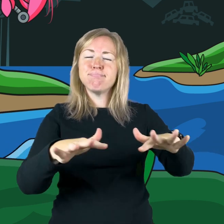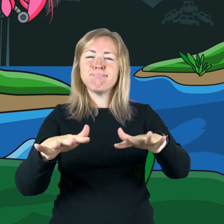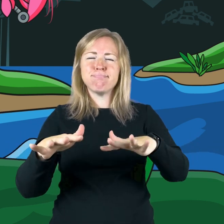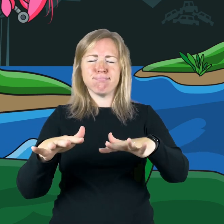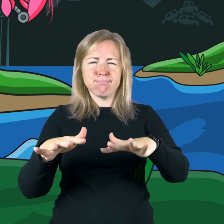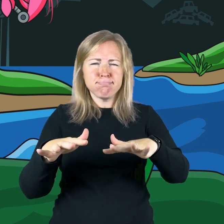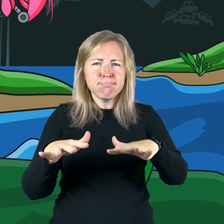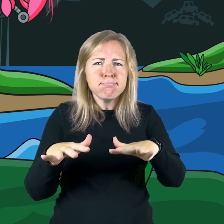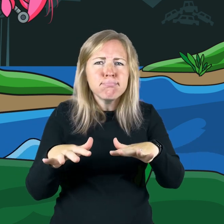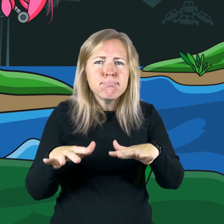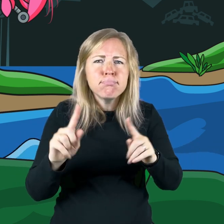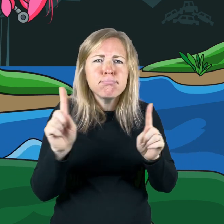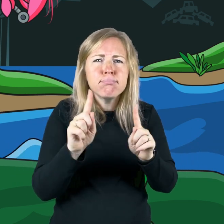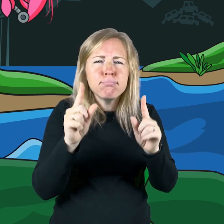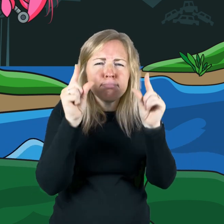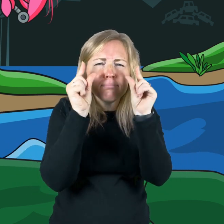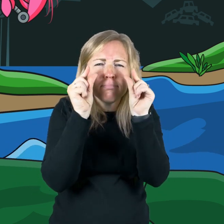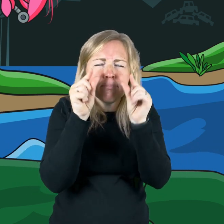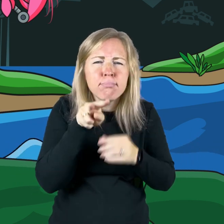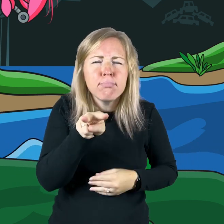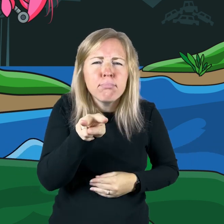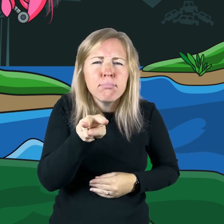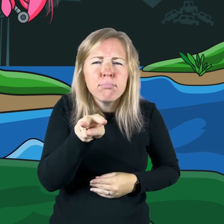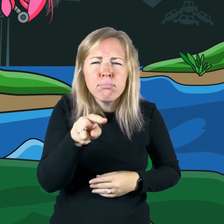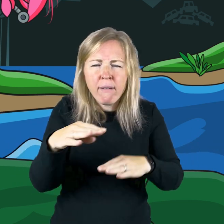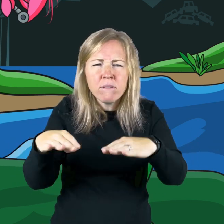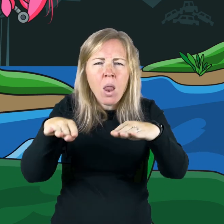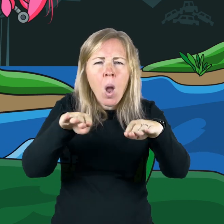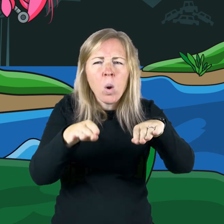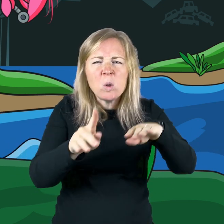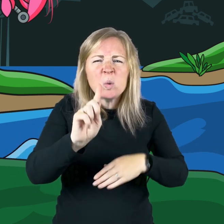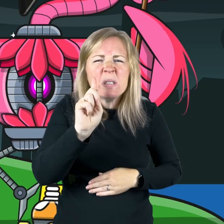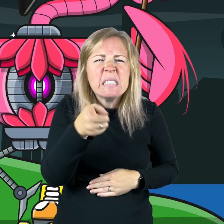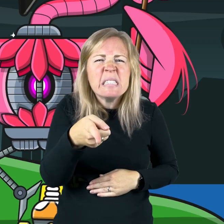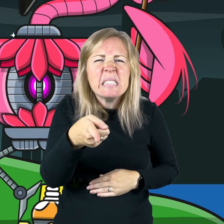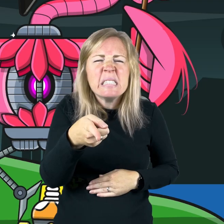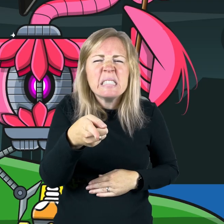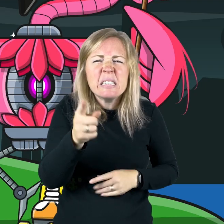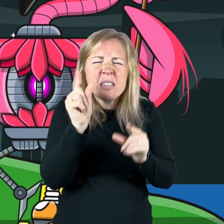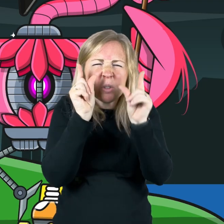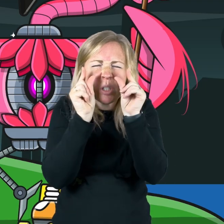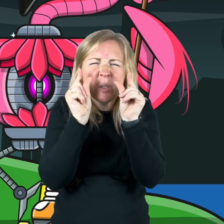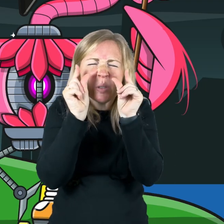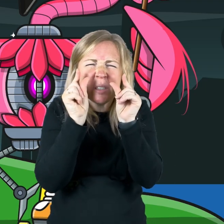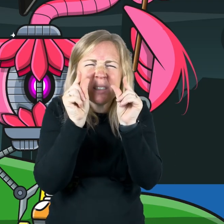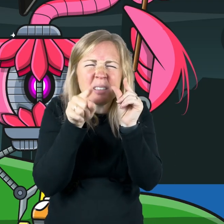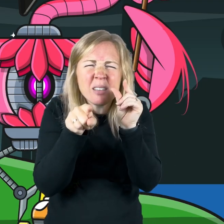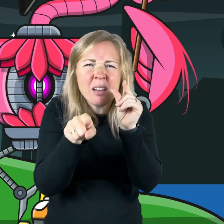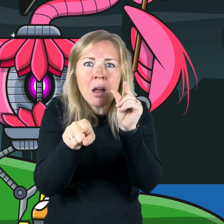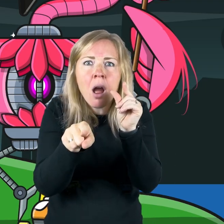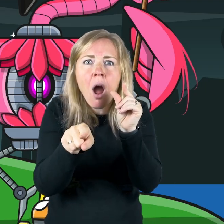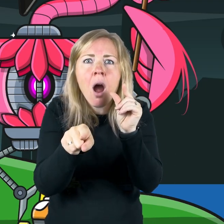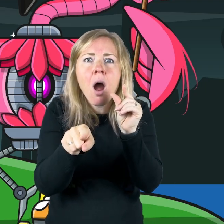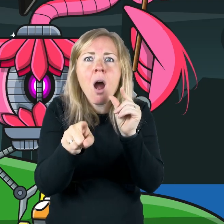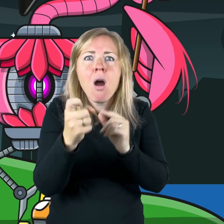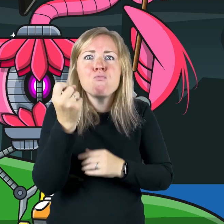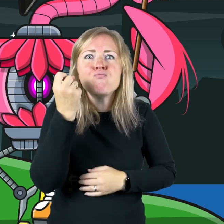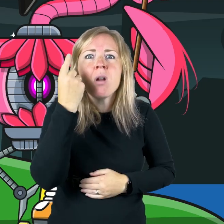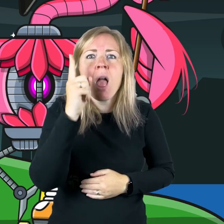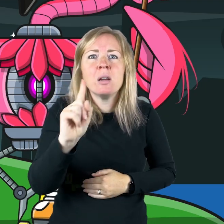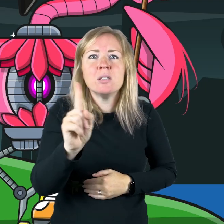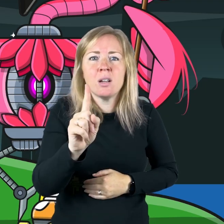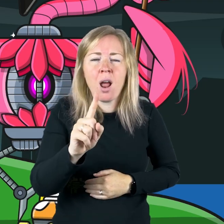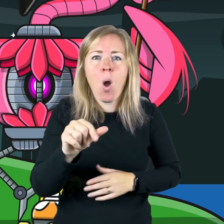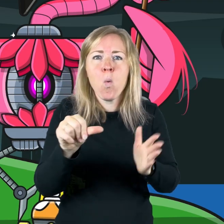floated into her eyeline. What was that? Squinting, she realized it was